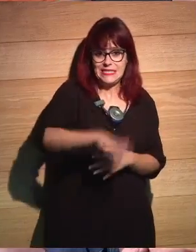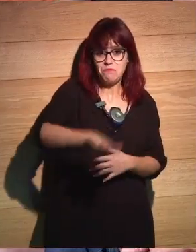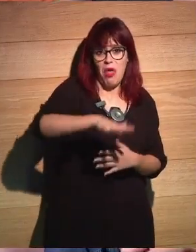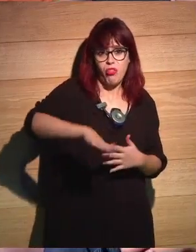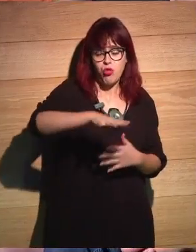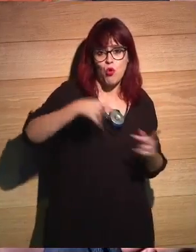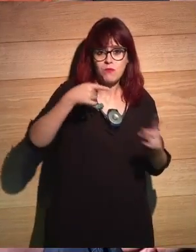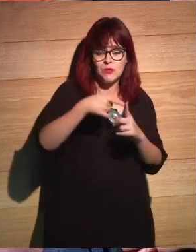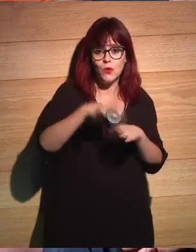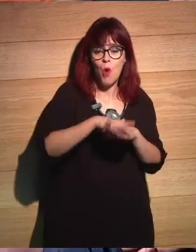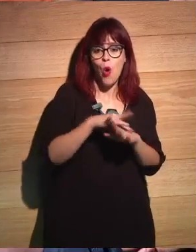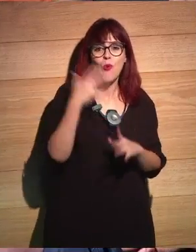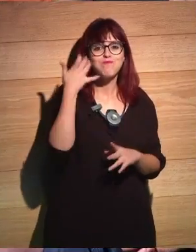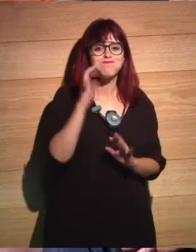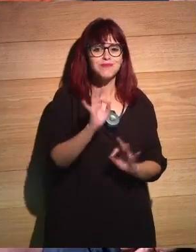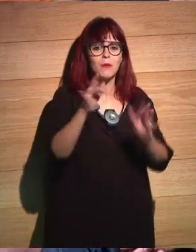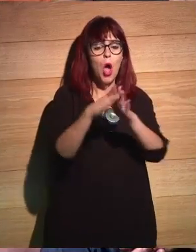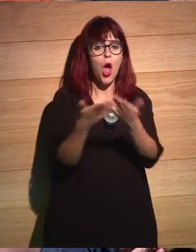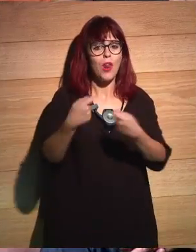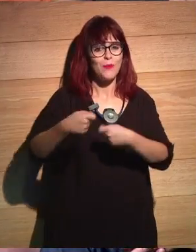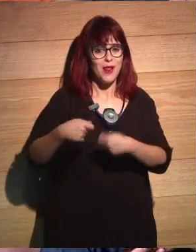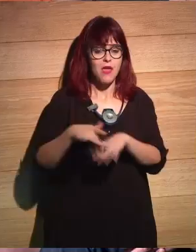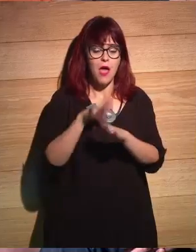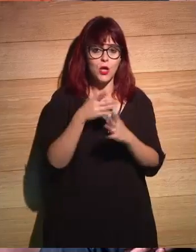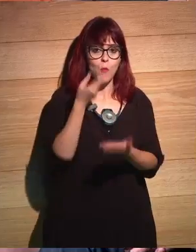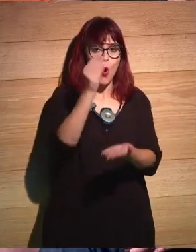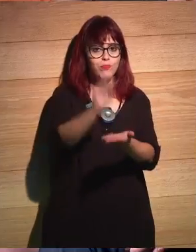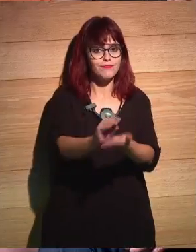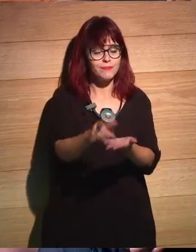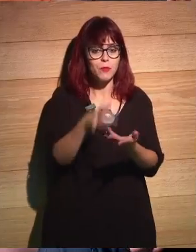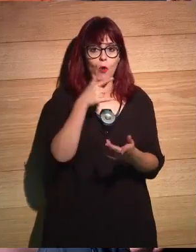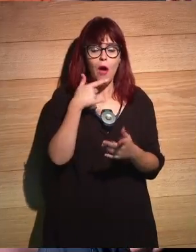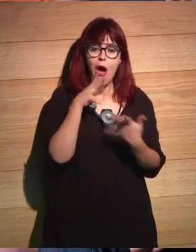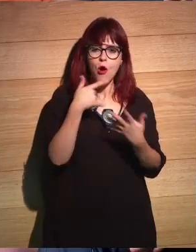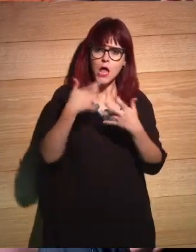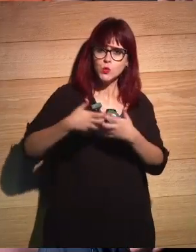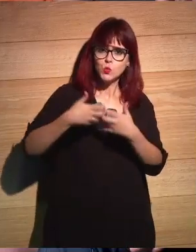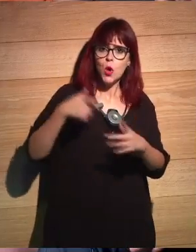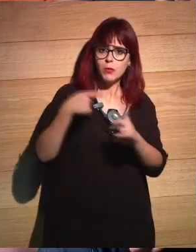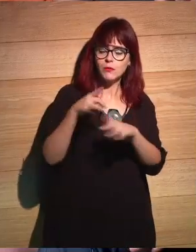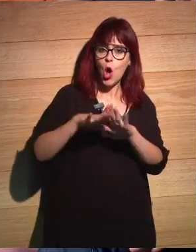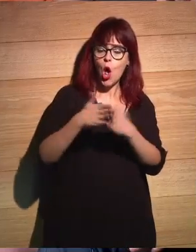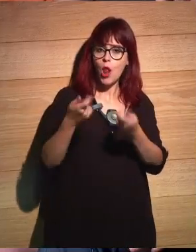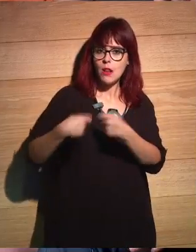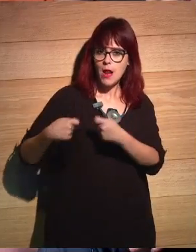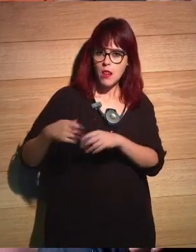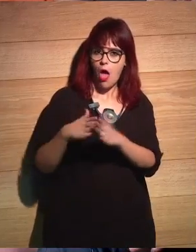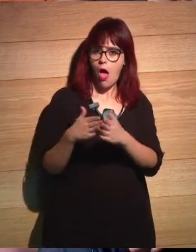forward really with difficult circumstances. They don't have privileged space